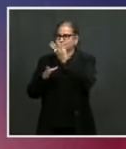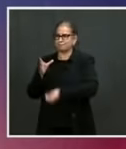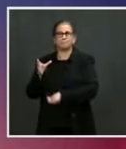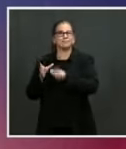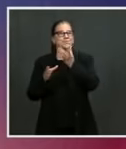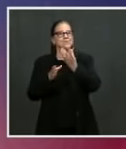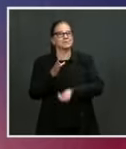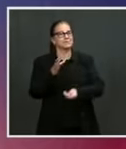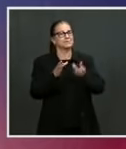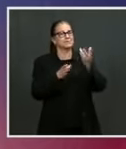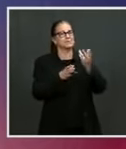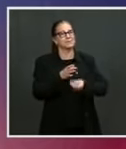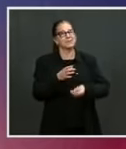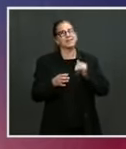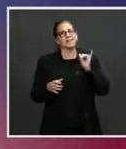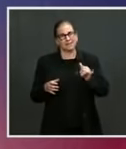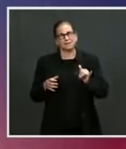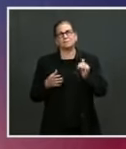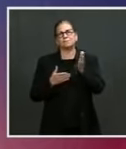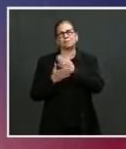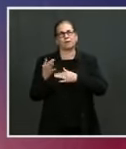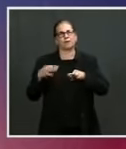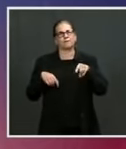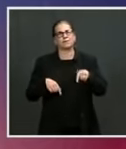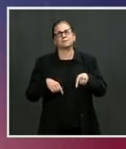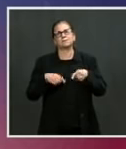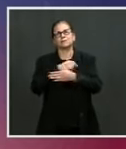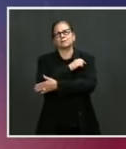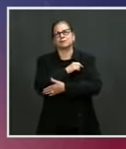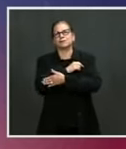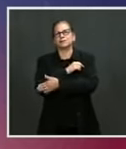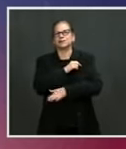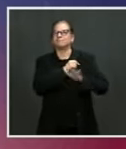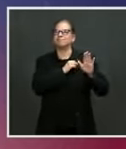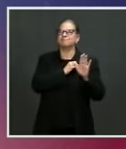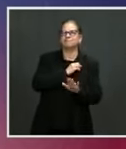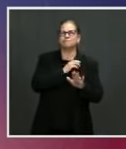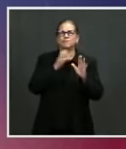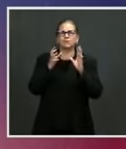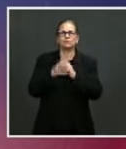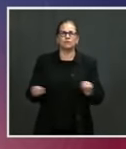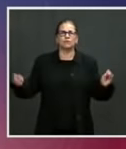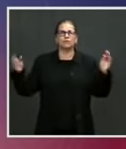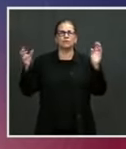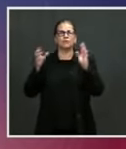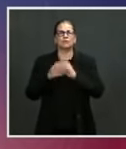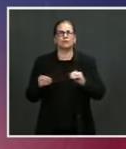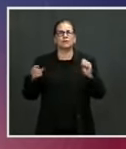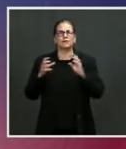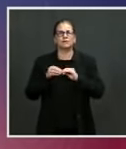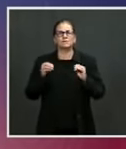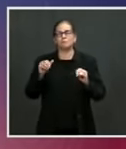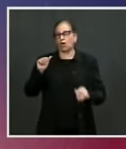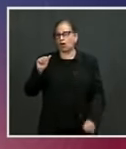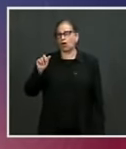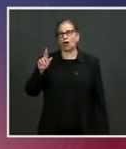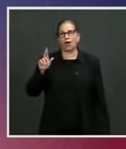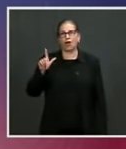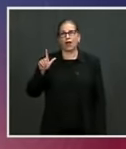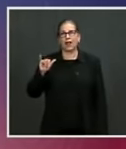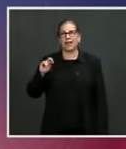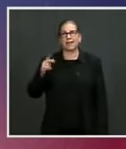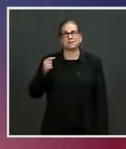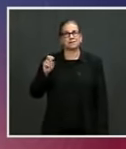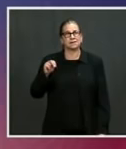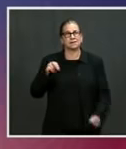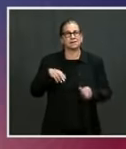American story. Here in Arlington lie heroes who gave what President Lincoln called the